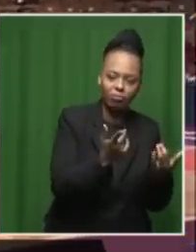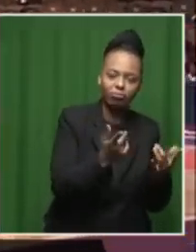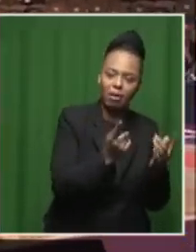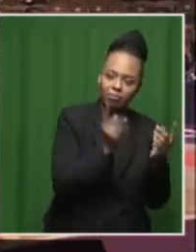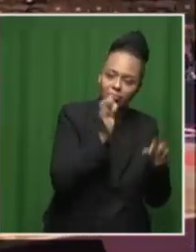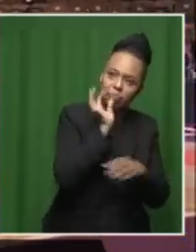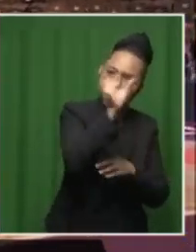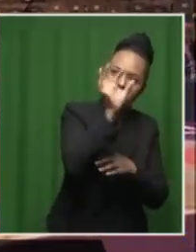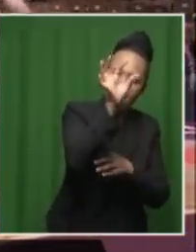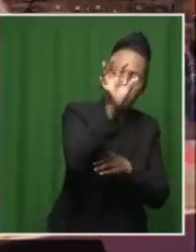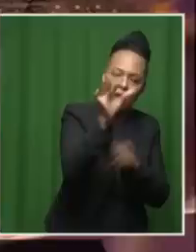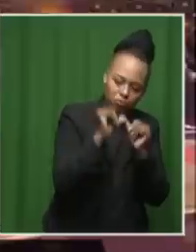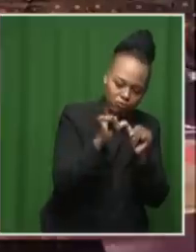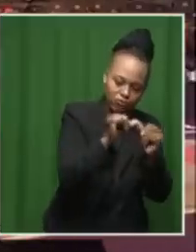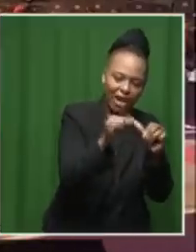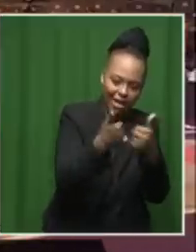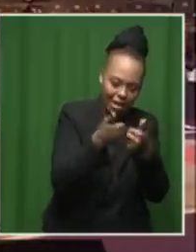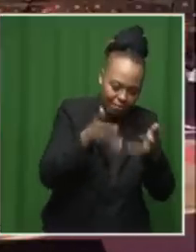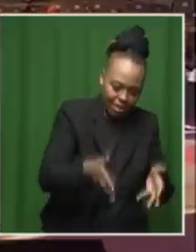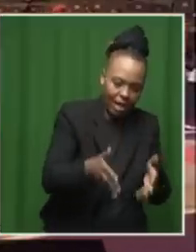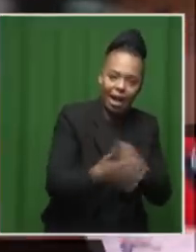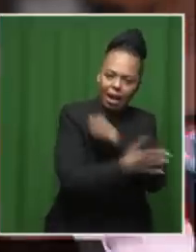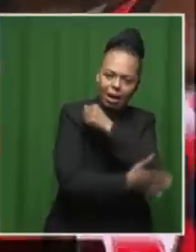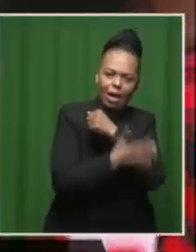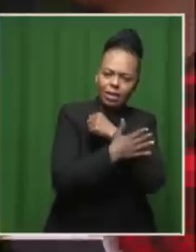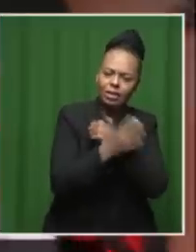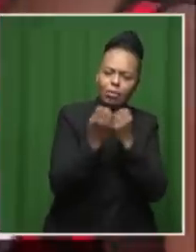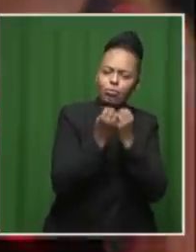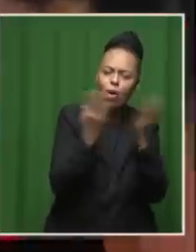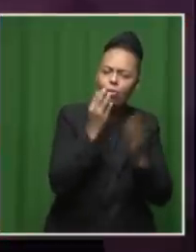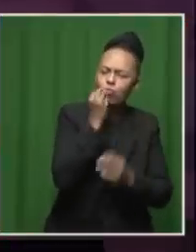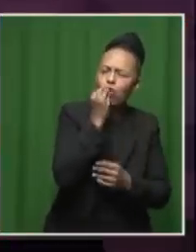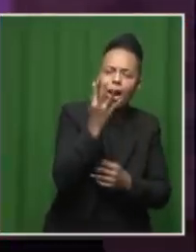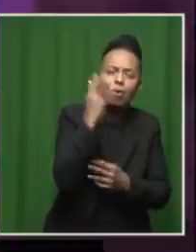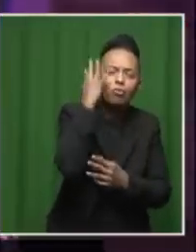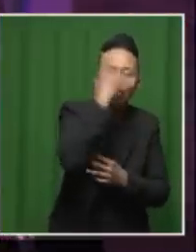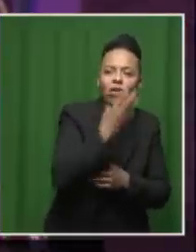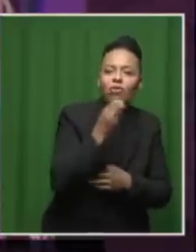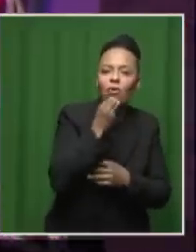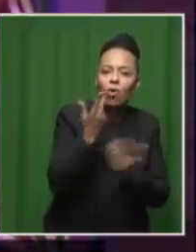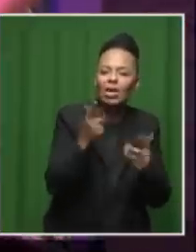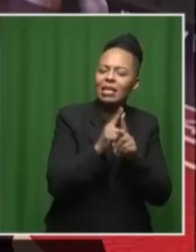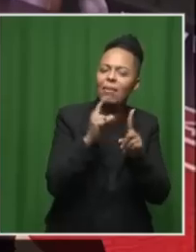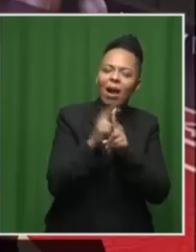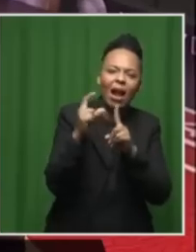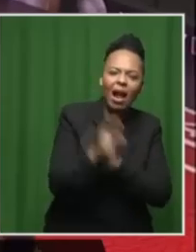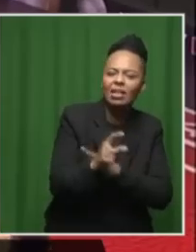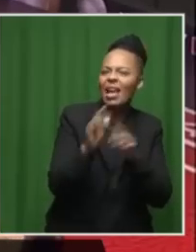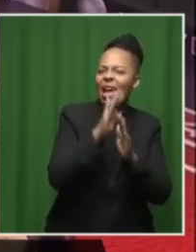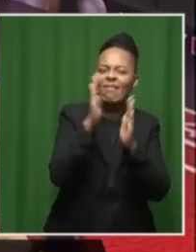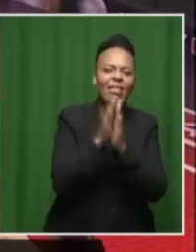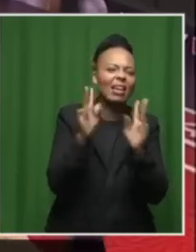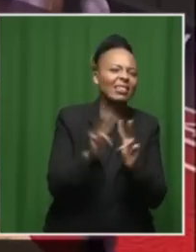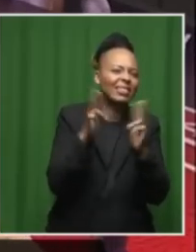here. Our country is just the most beautiful in the world, and the culture and everything is so different.